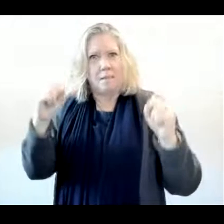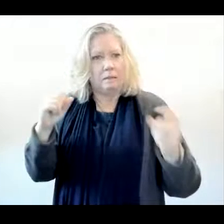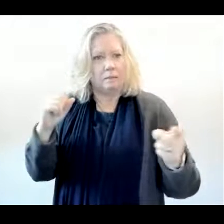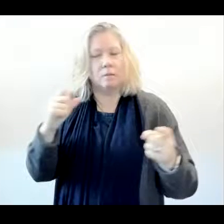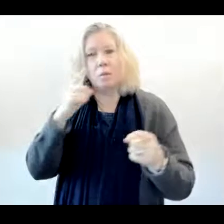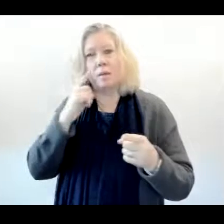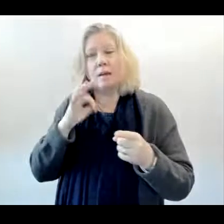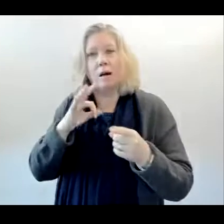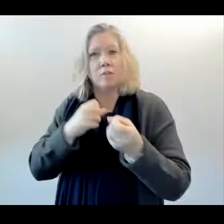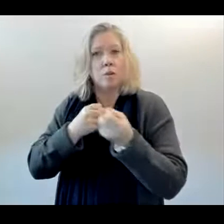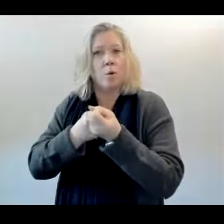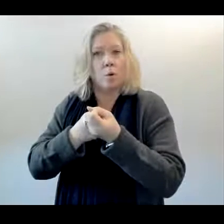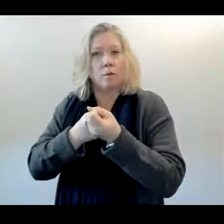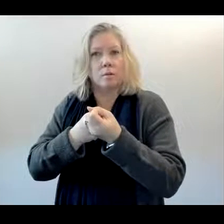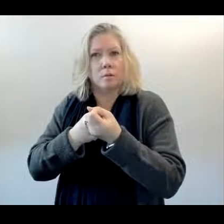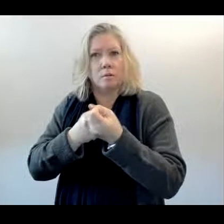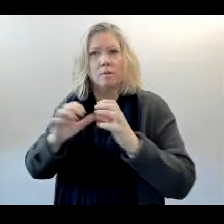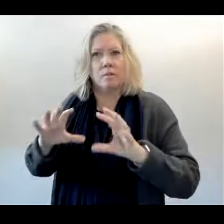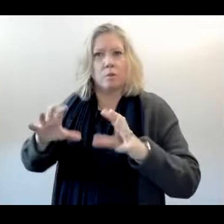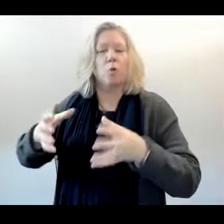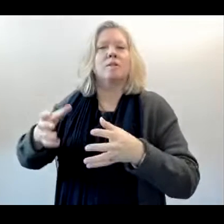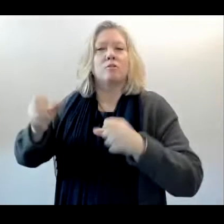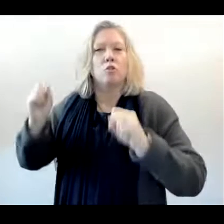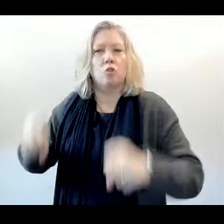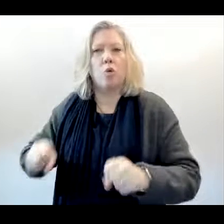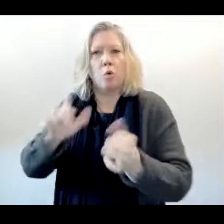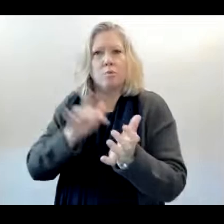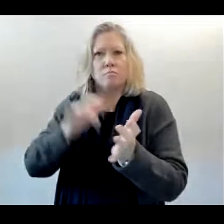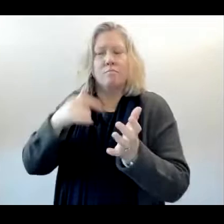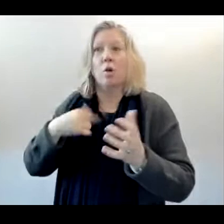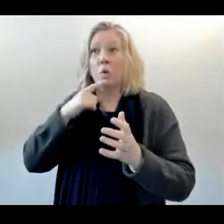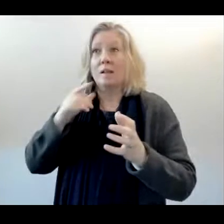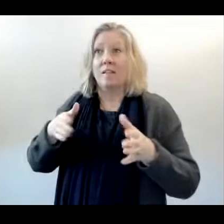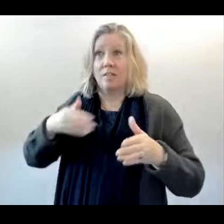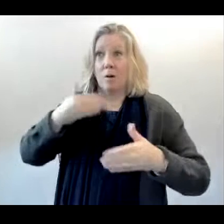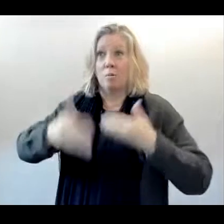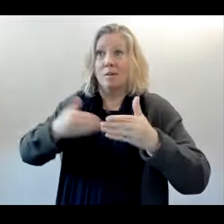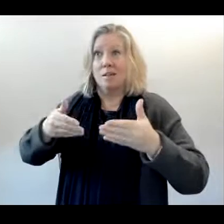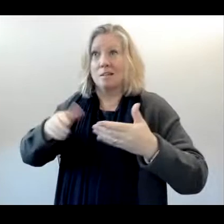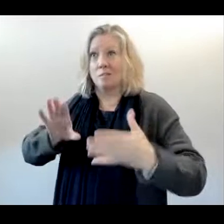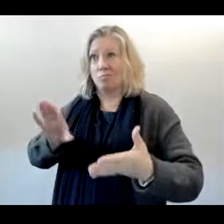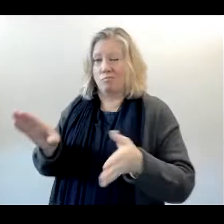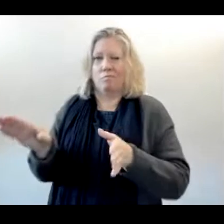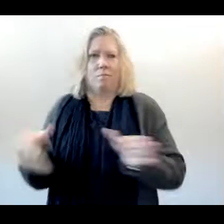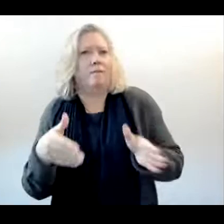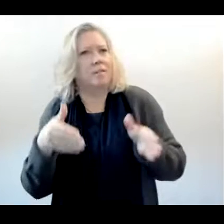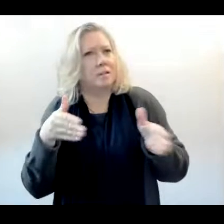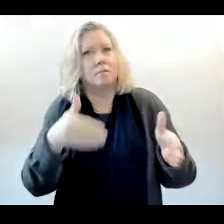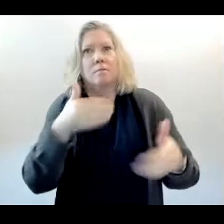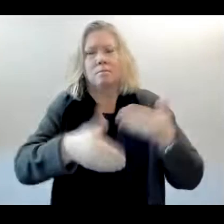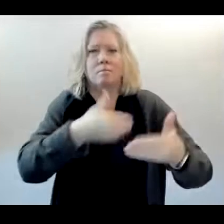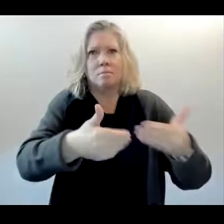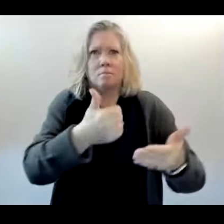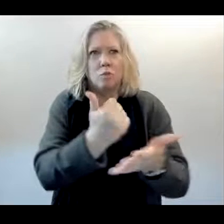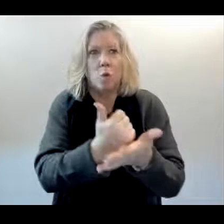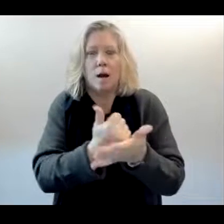organization was able to pivot and really go all hands on deck around supporting and helping to get small businesses